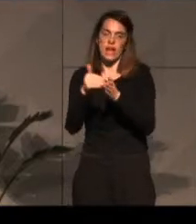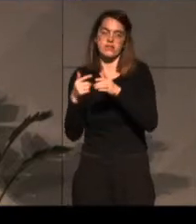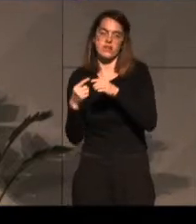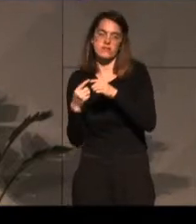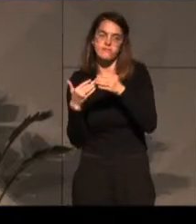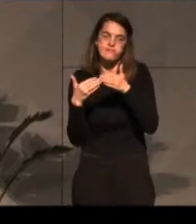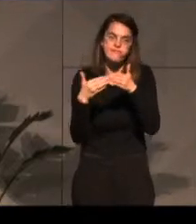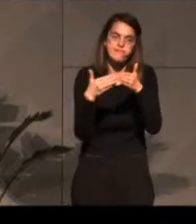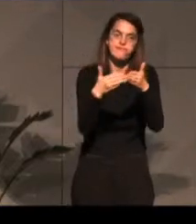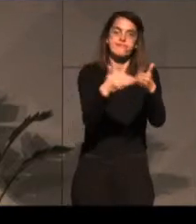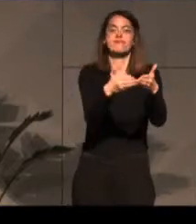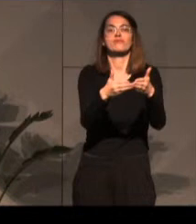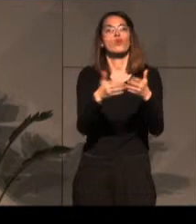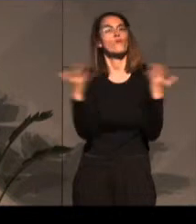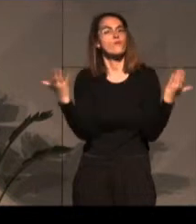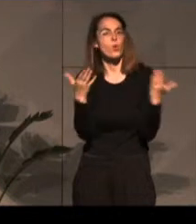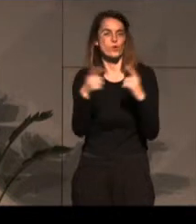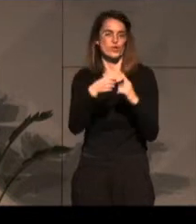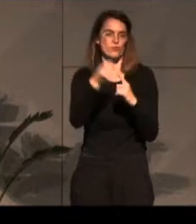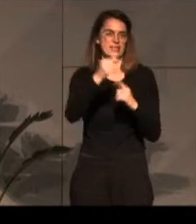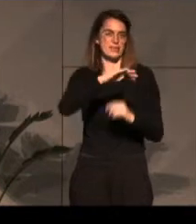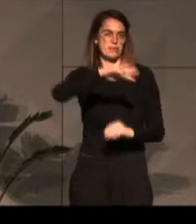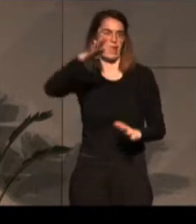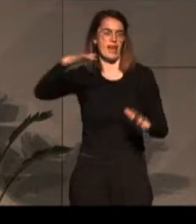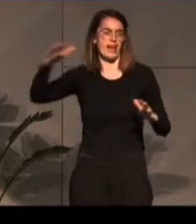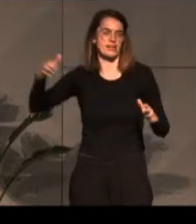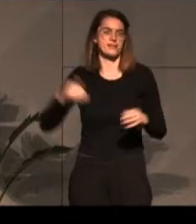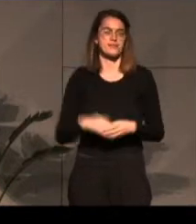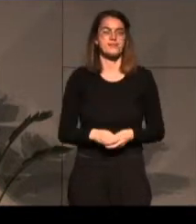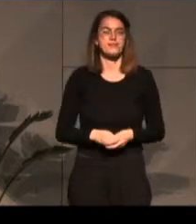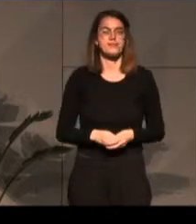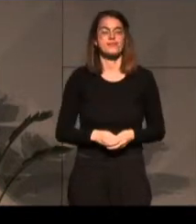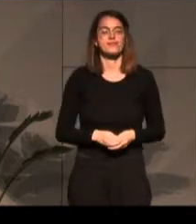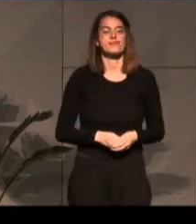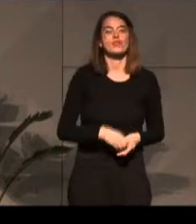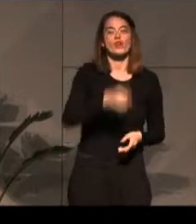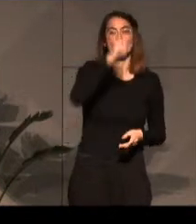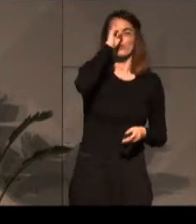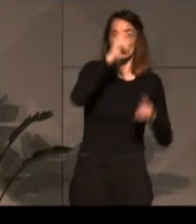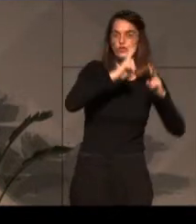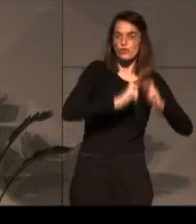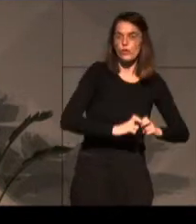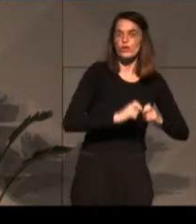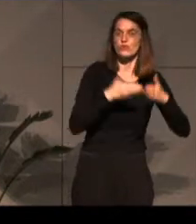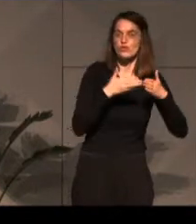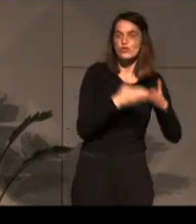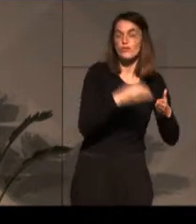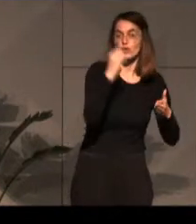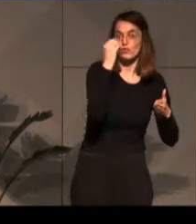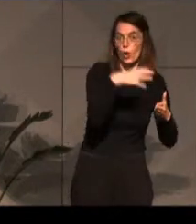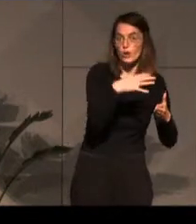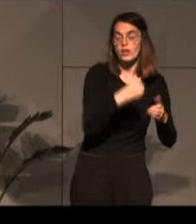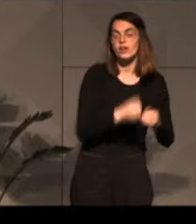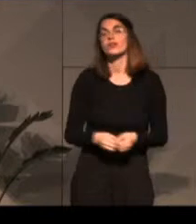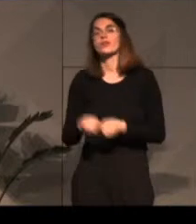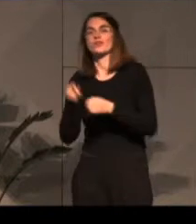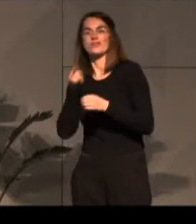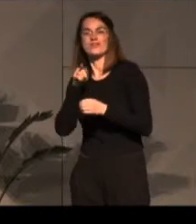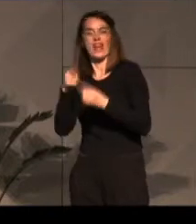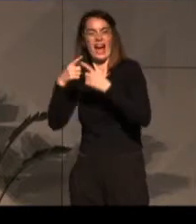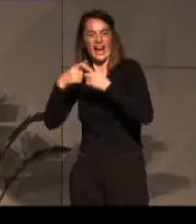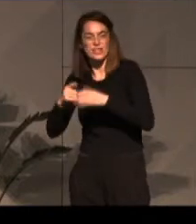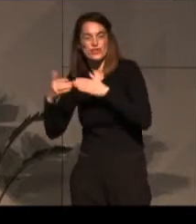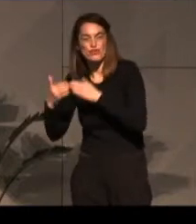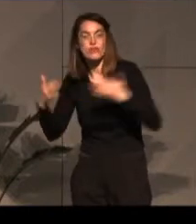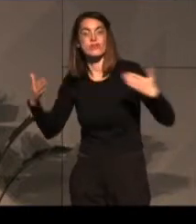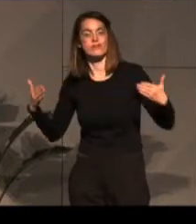next harbor is Spitsbergen, where the German research vessels meet to